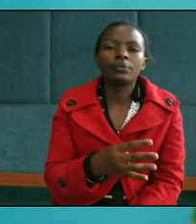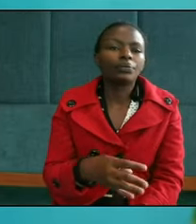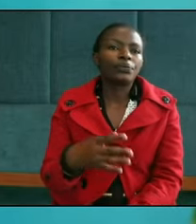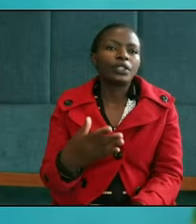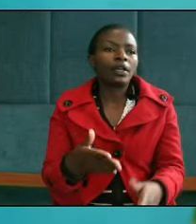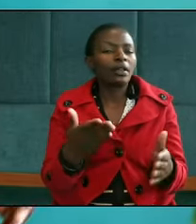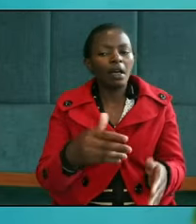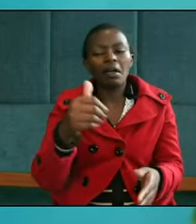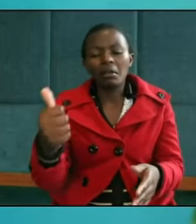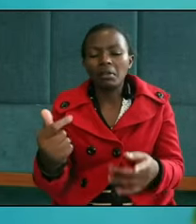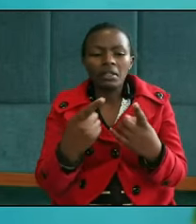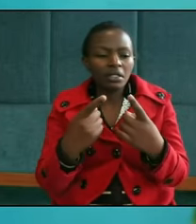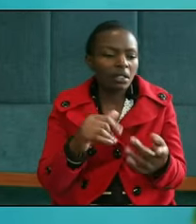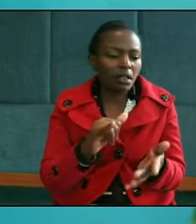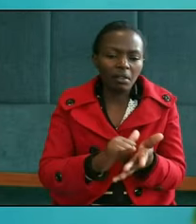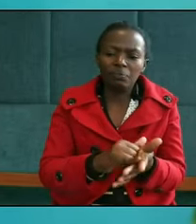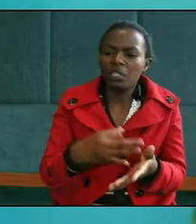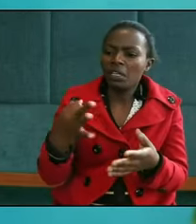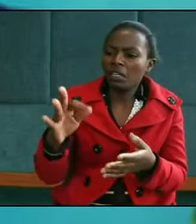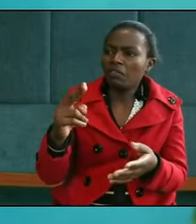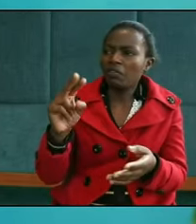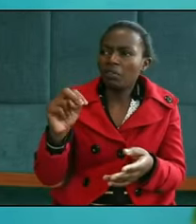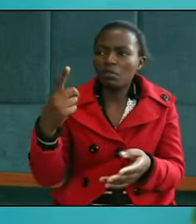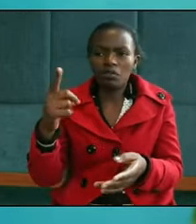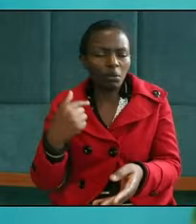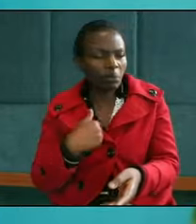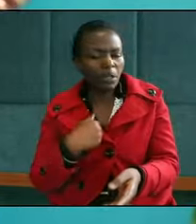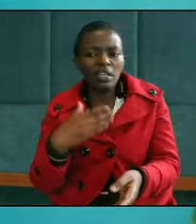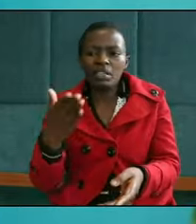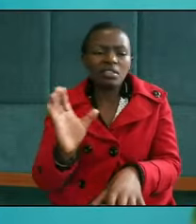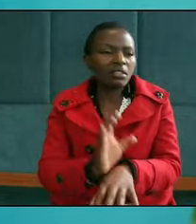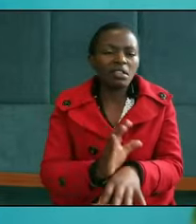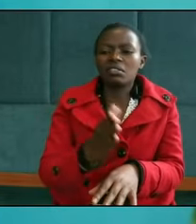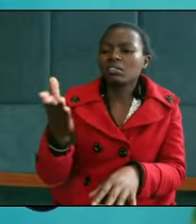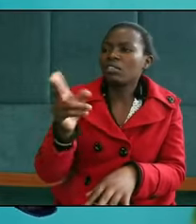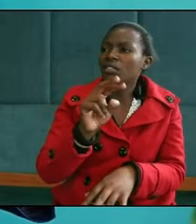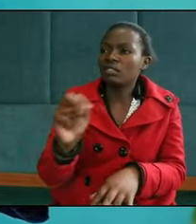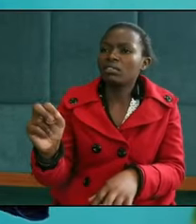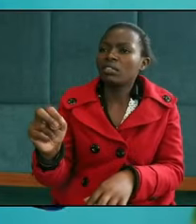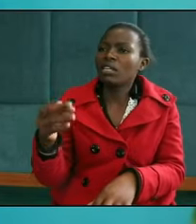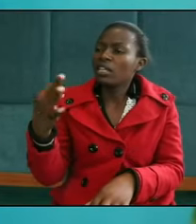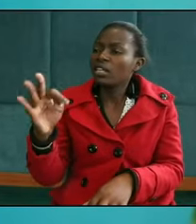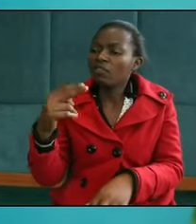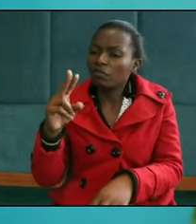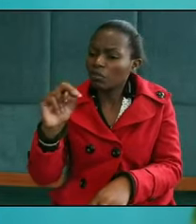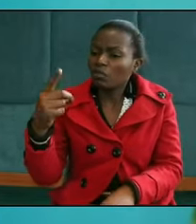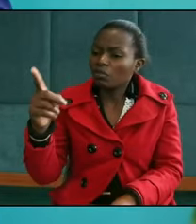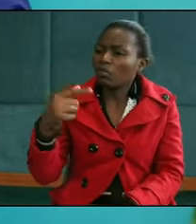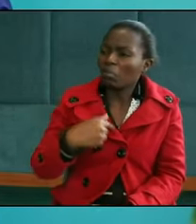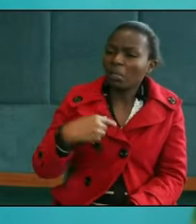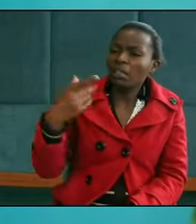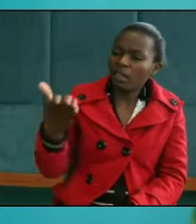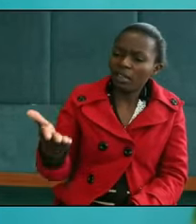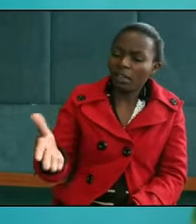me, this church could not be here. Pastor, let me show. You see all these things that you see here? If it were not for me, these